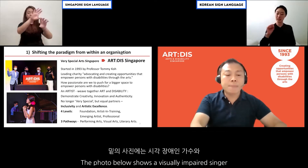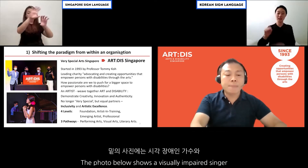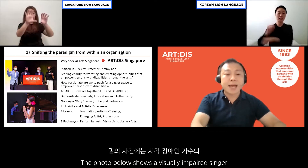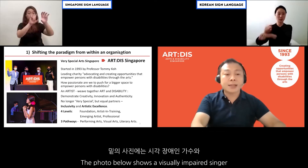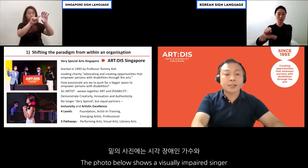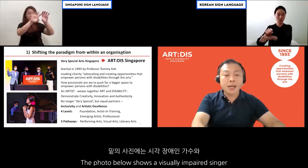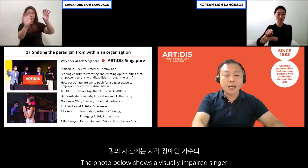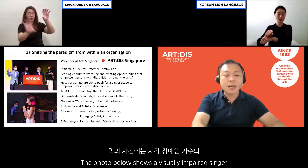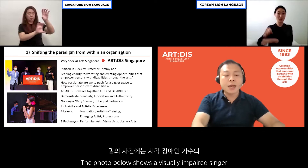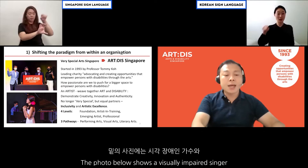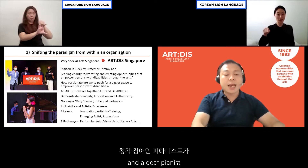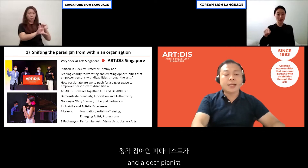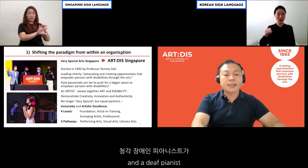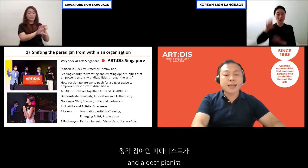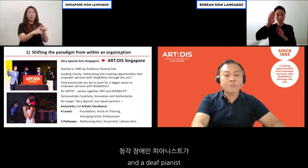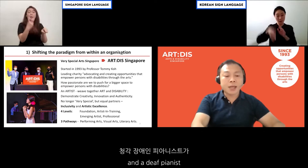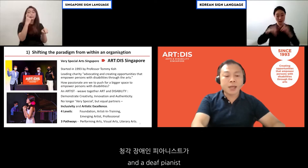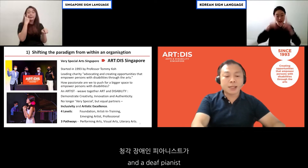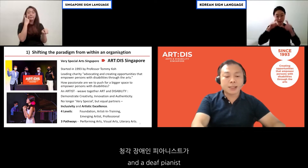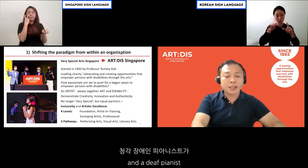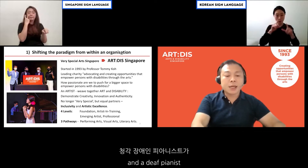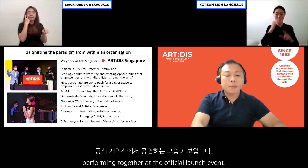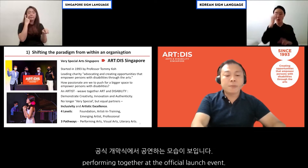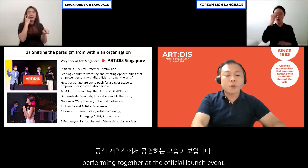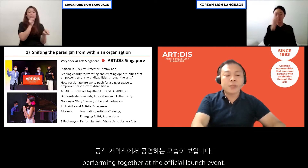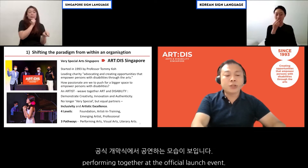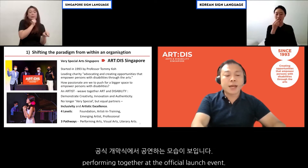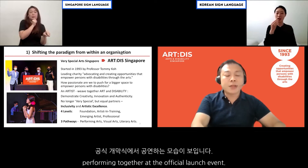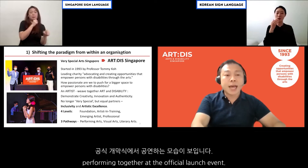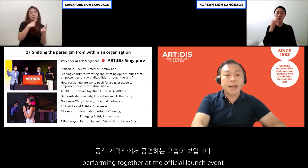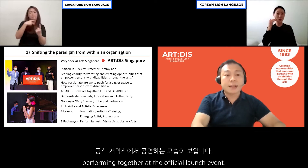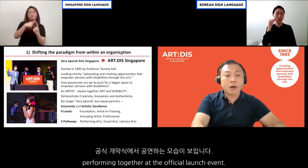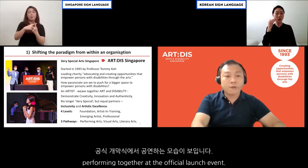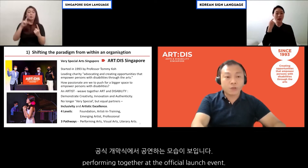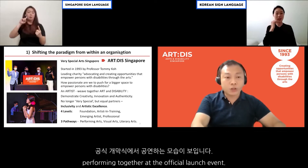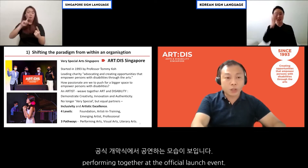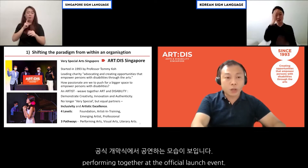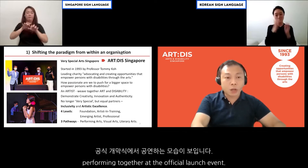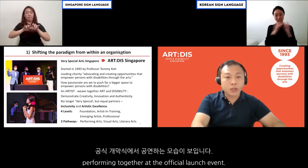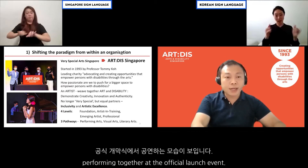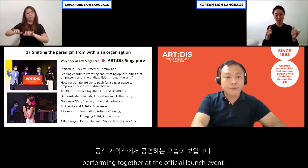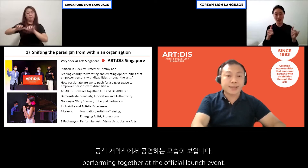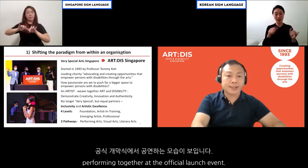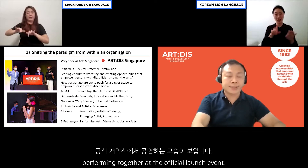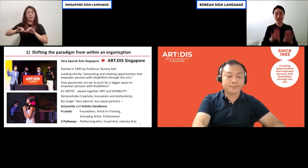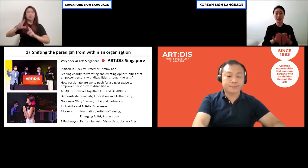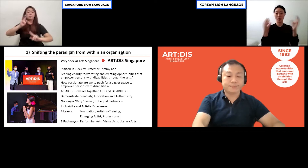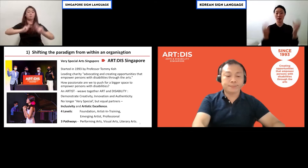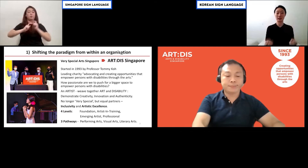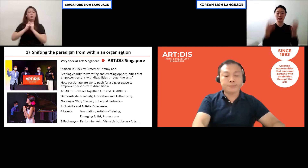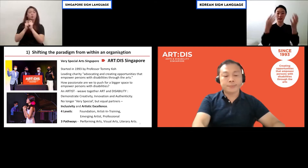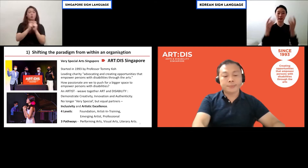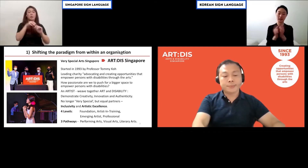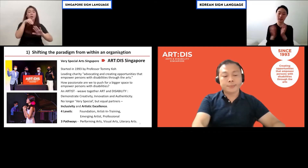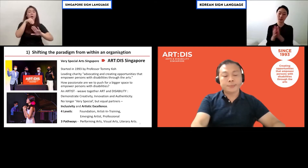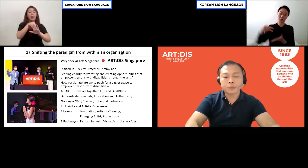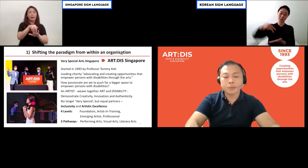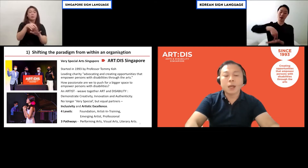visually impaired singer and a deaf pianist performing together at the official launch event.